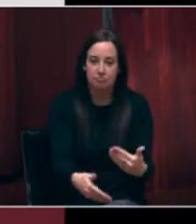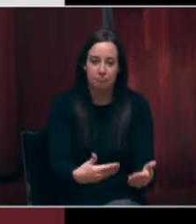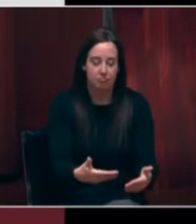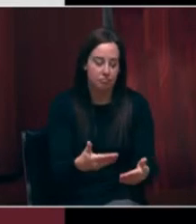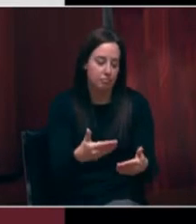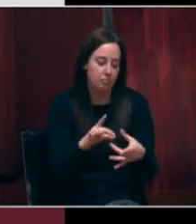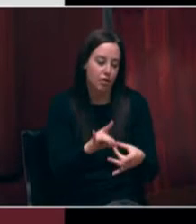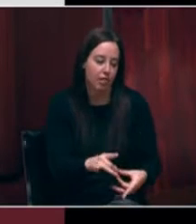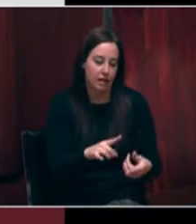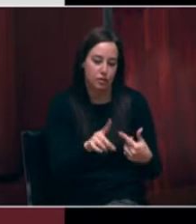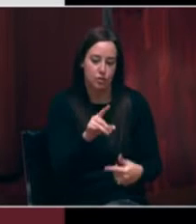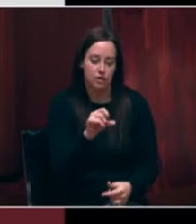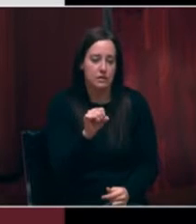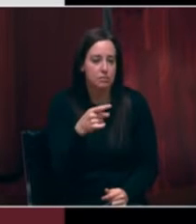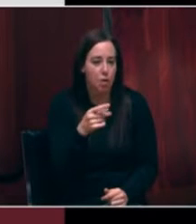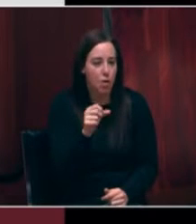disposal.